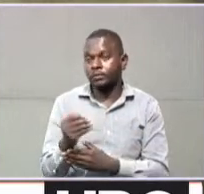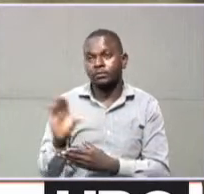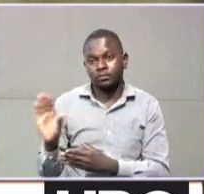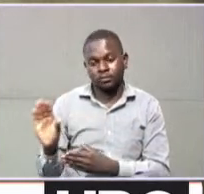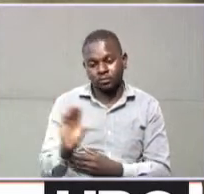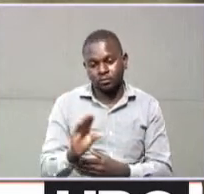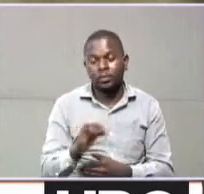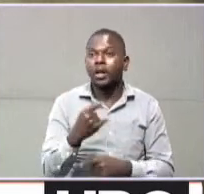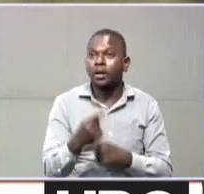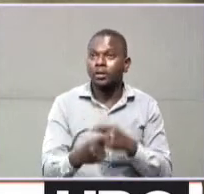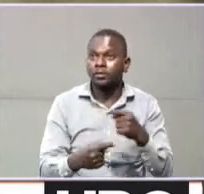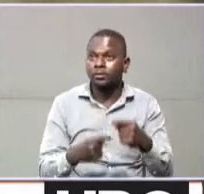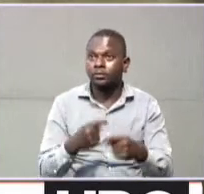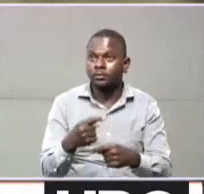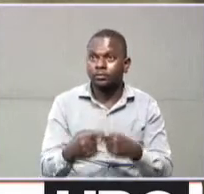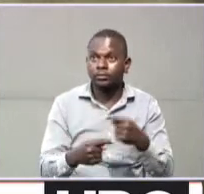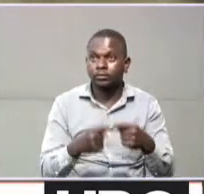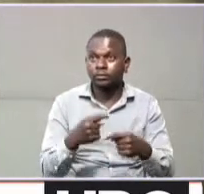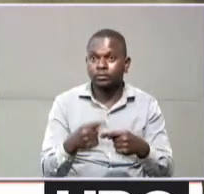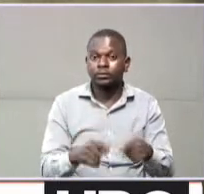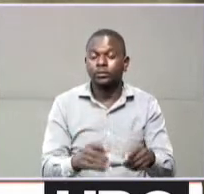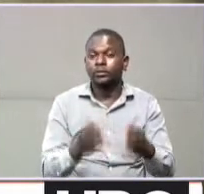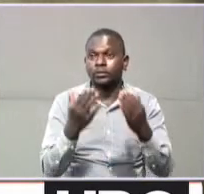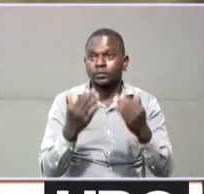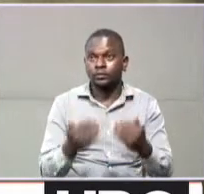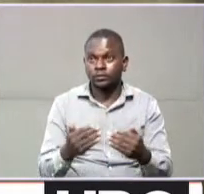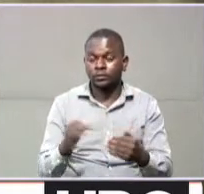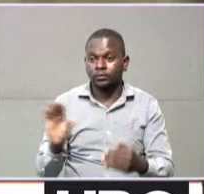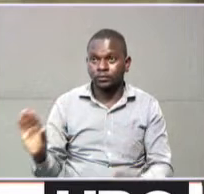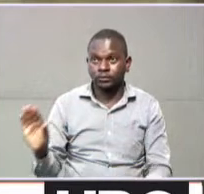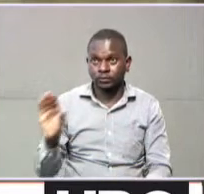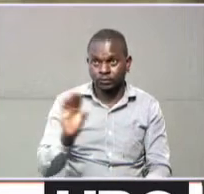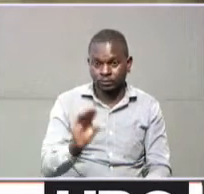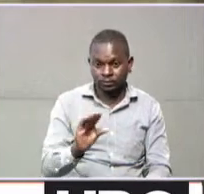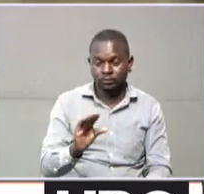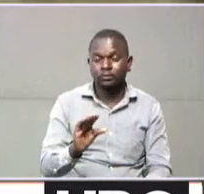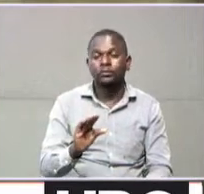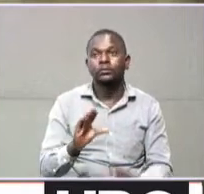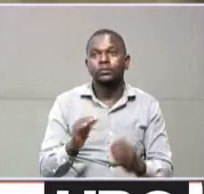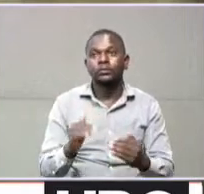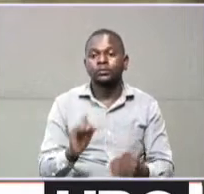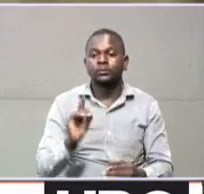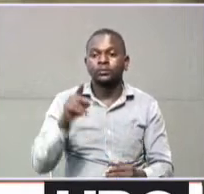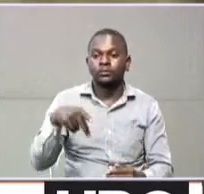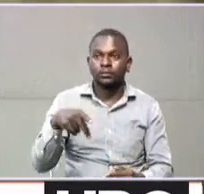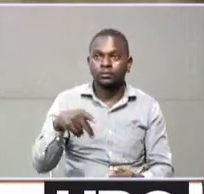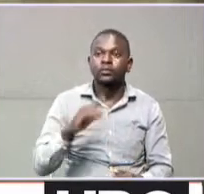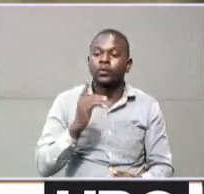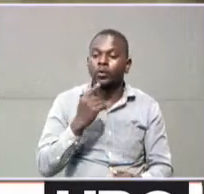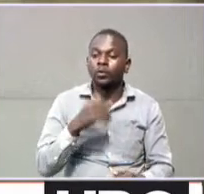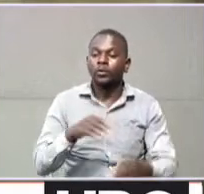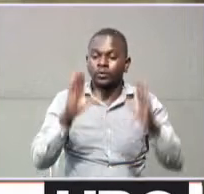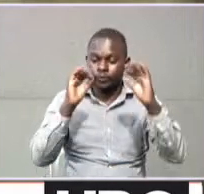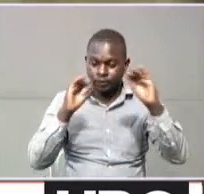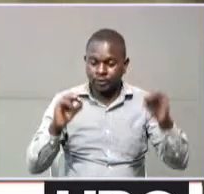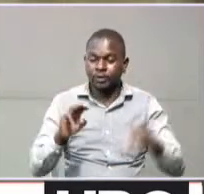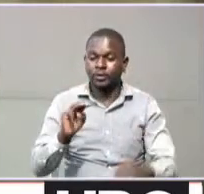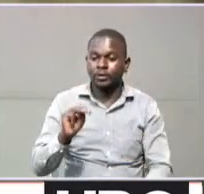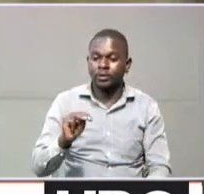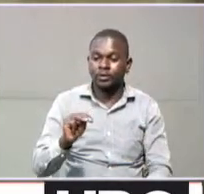continue to appropriate as of now we have appropriated will go to the dp whose president is nobody